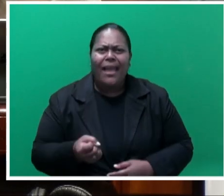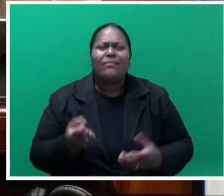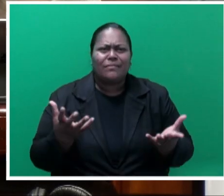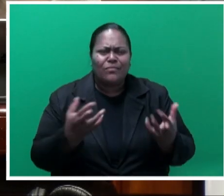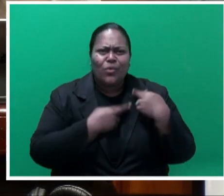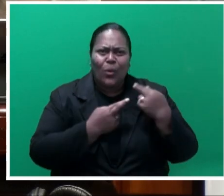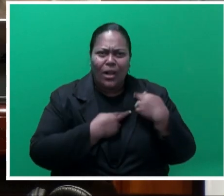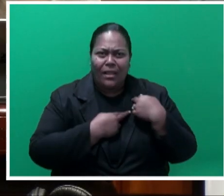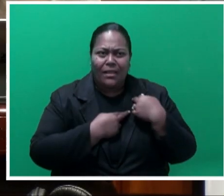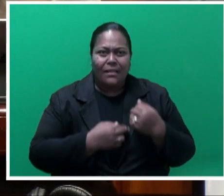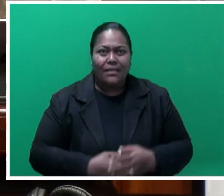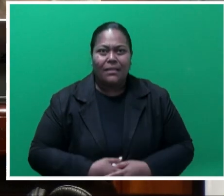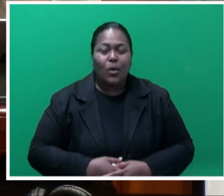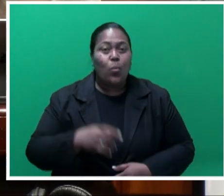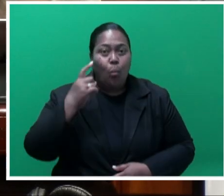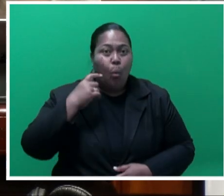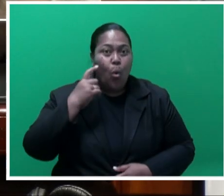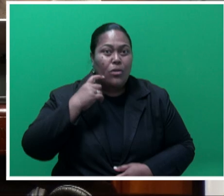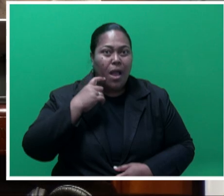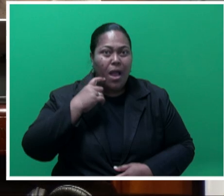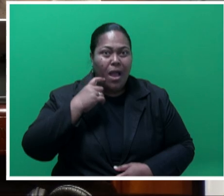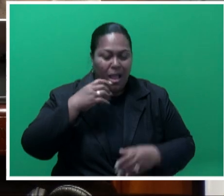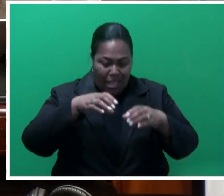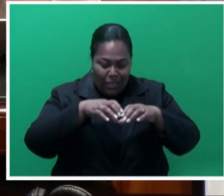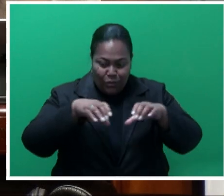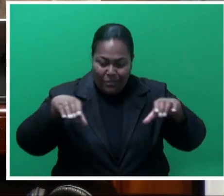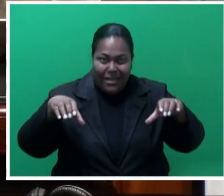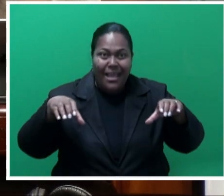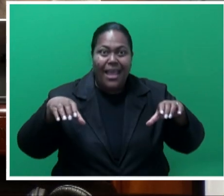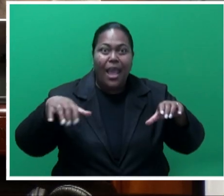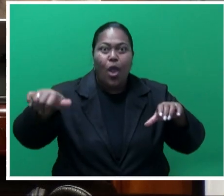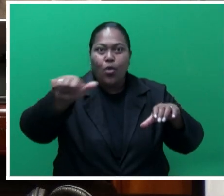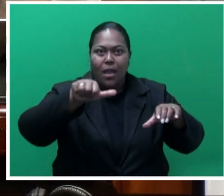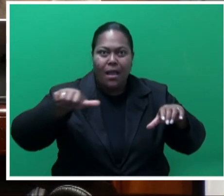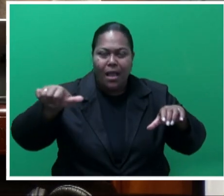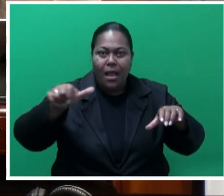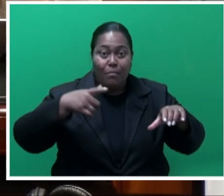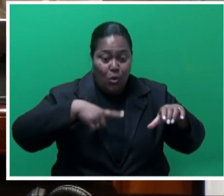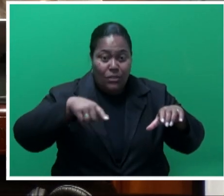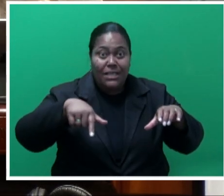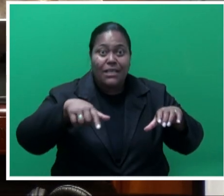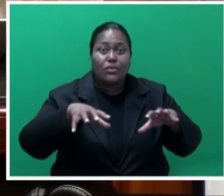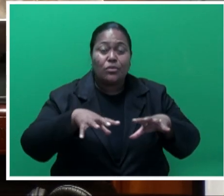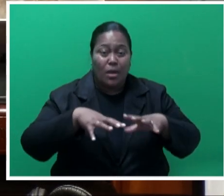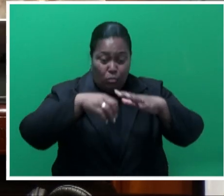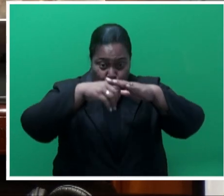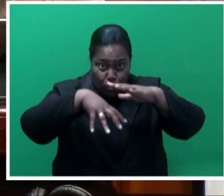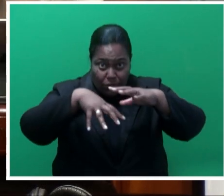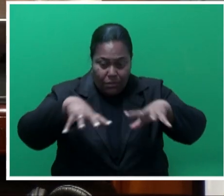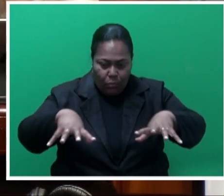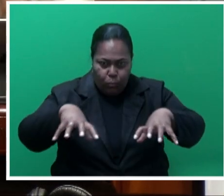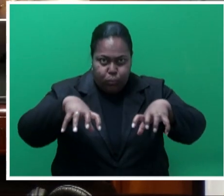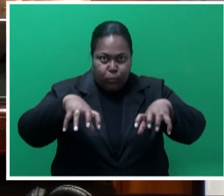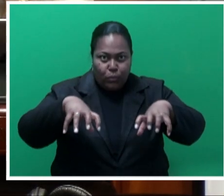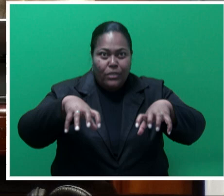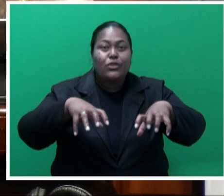role in water catchment areas as they stabilize the soil and reduce erosion.